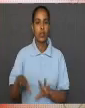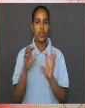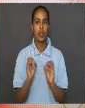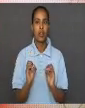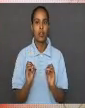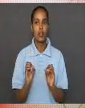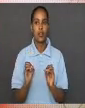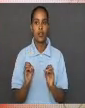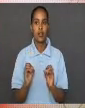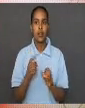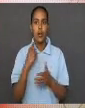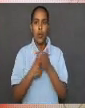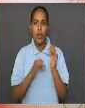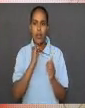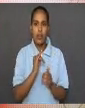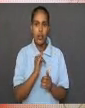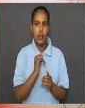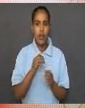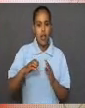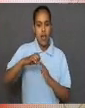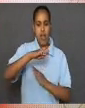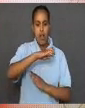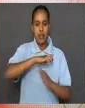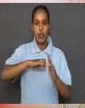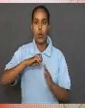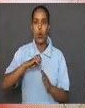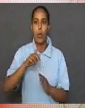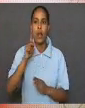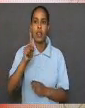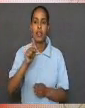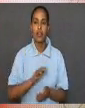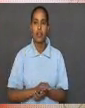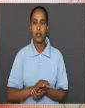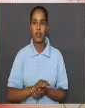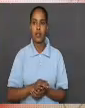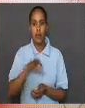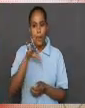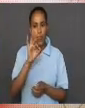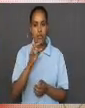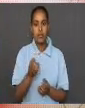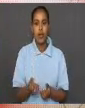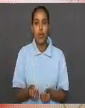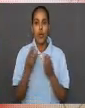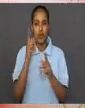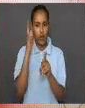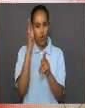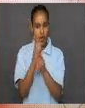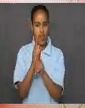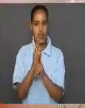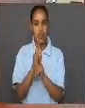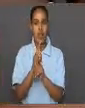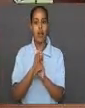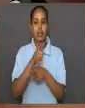Students, what is electroplating? Pick the most correct answer.